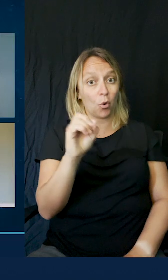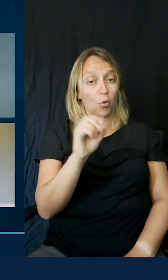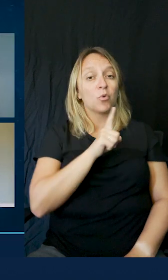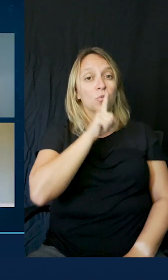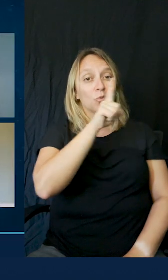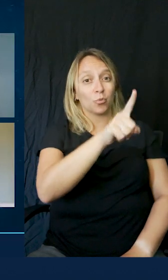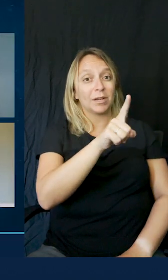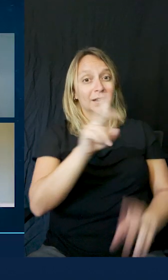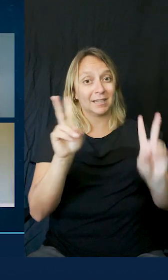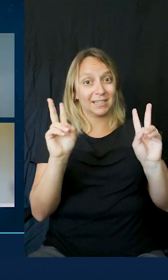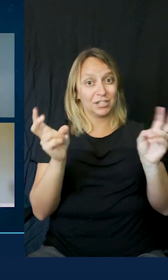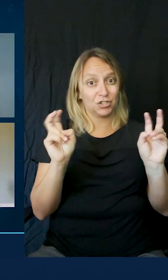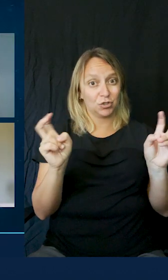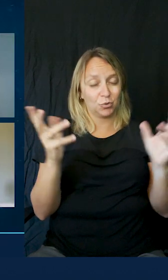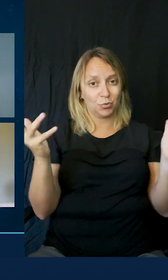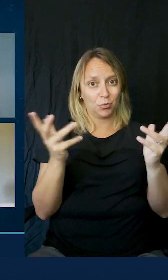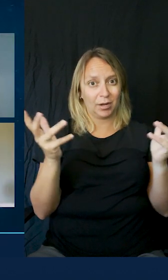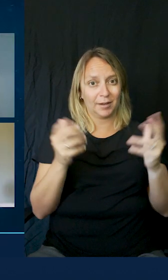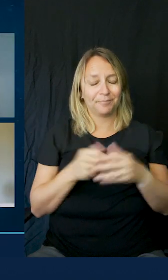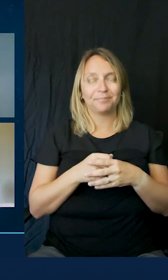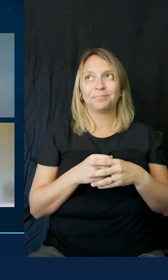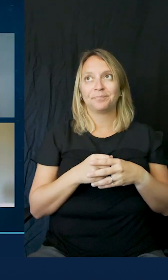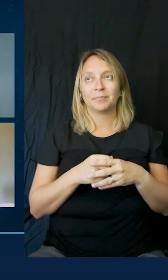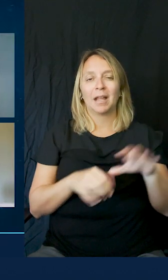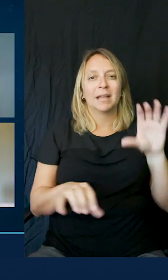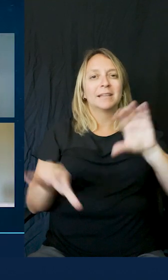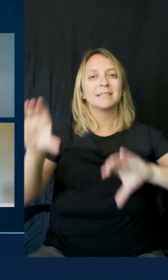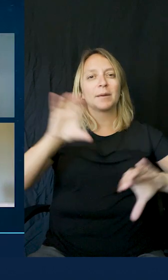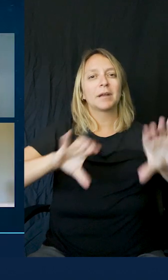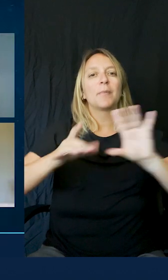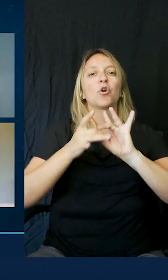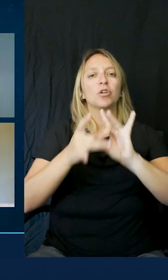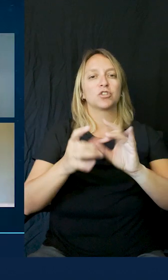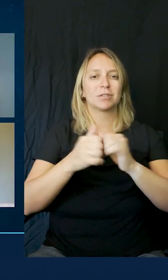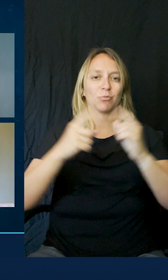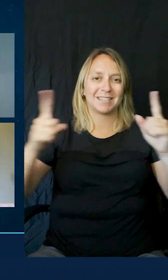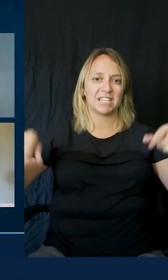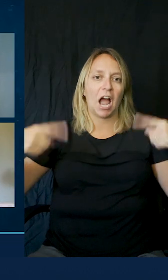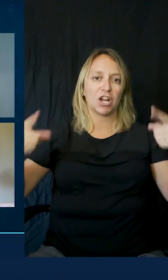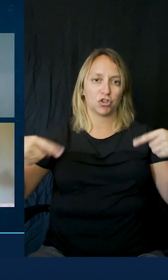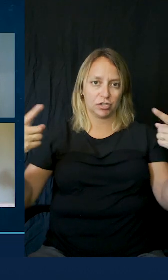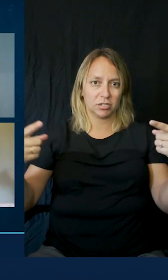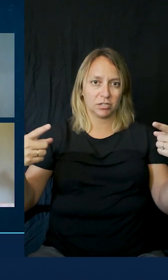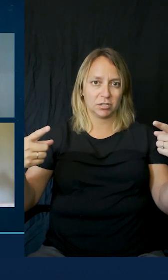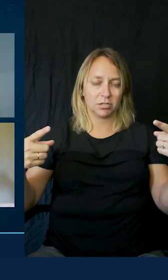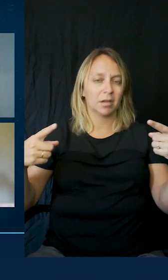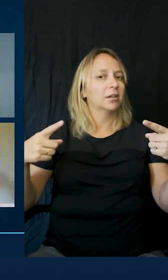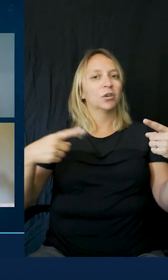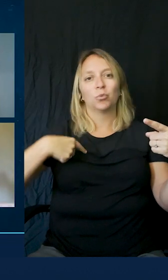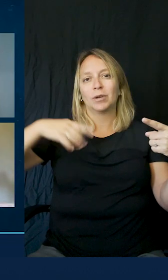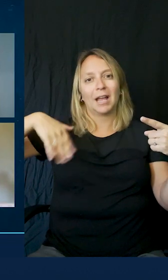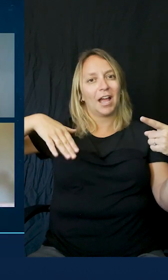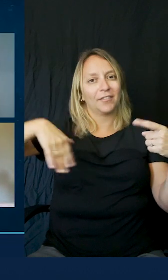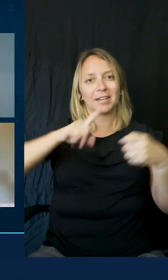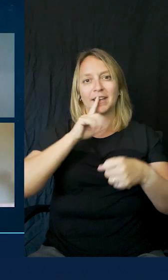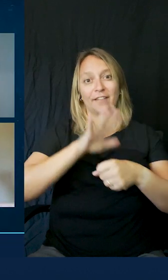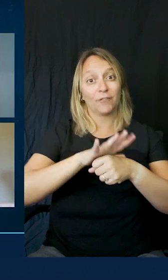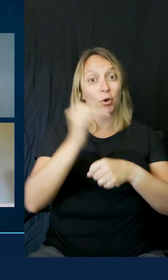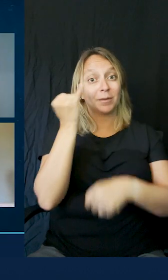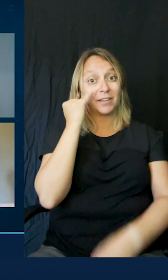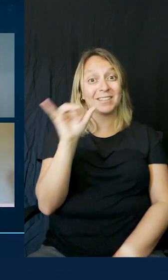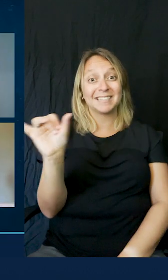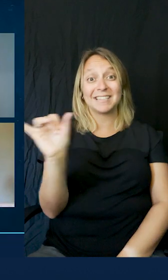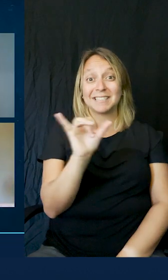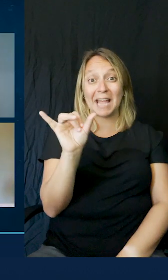issue is a chemical associated with tires, but we haven't confirmed if it's the